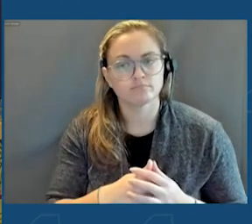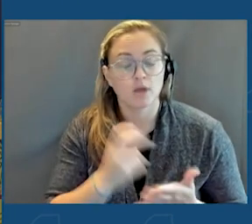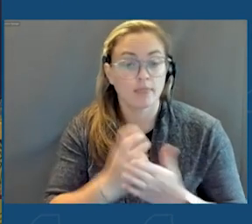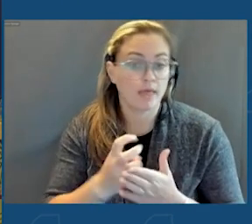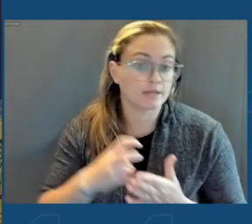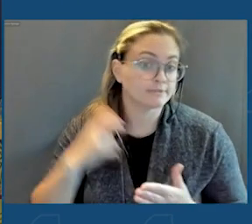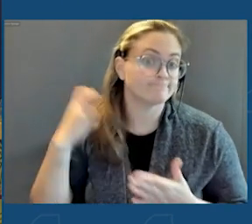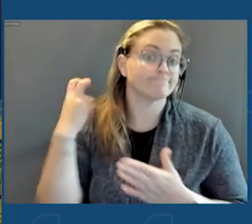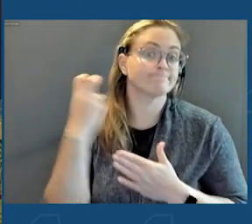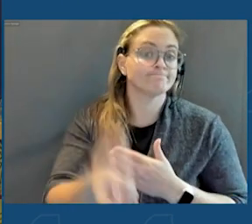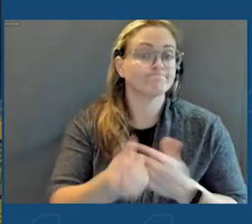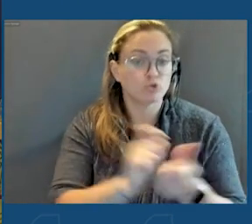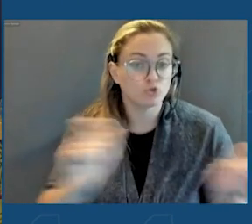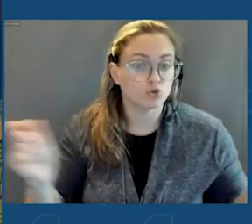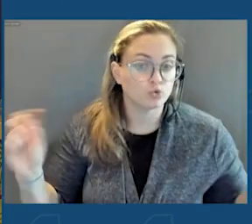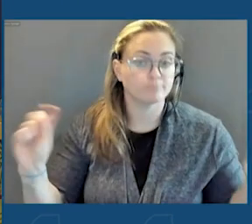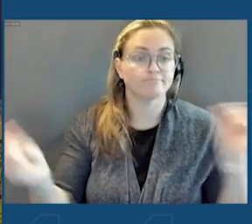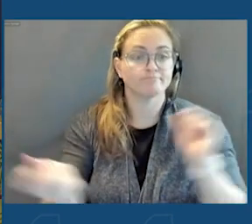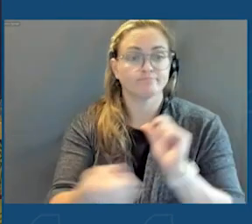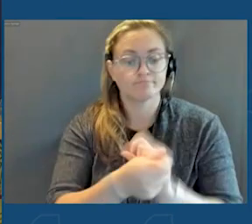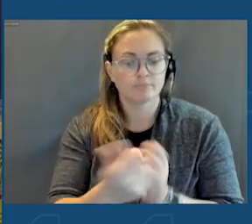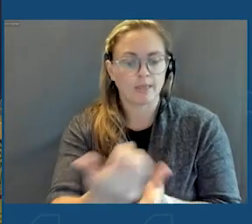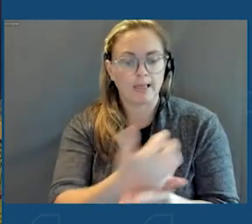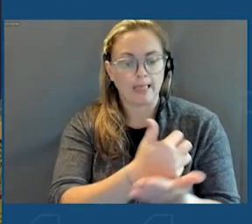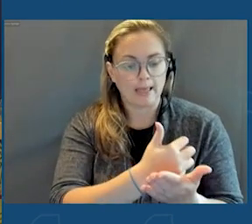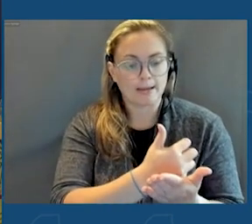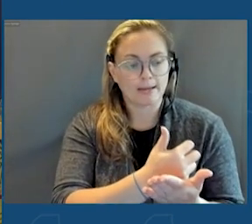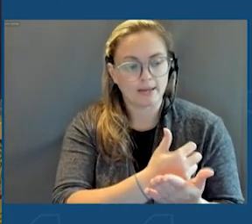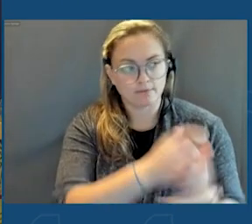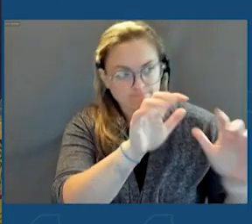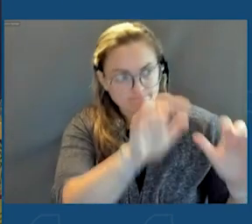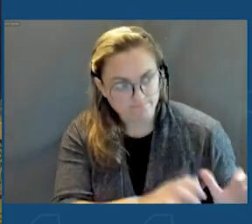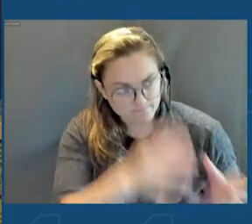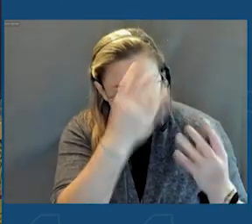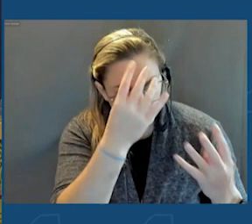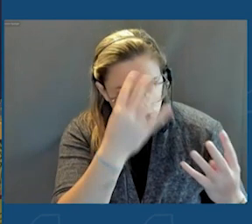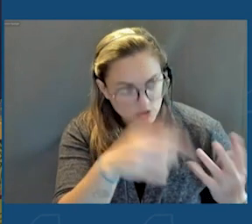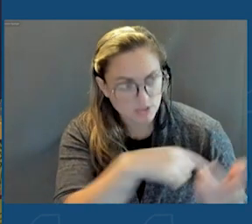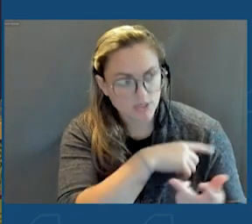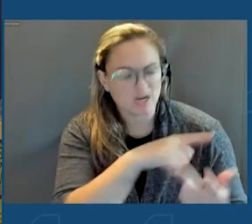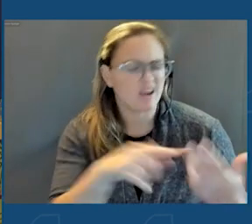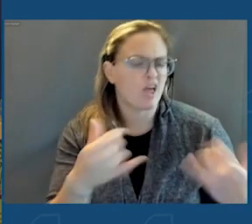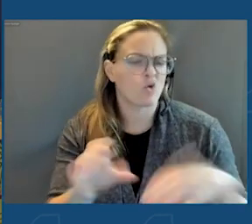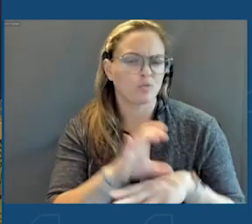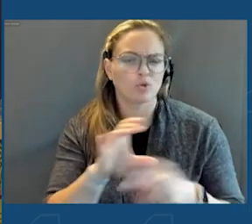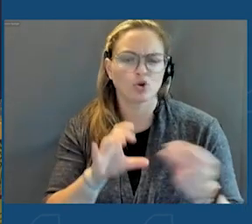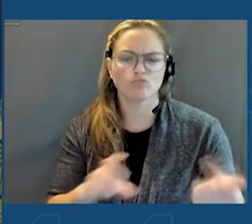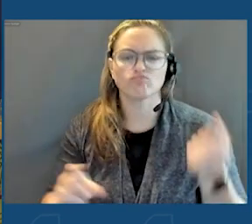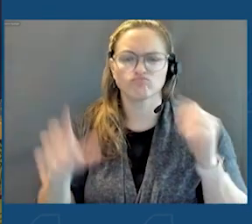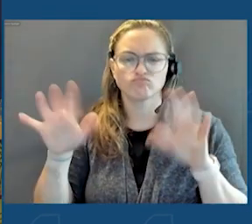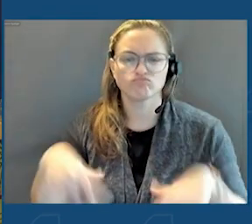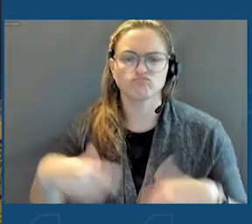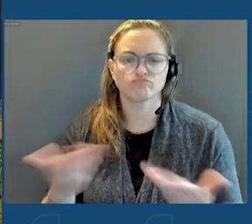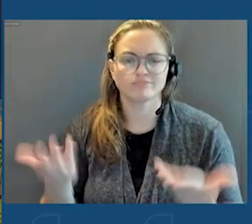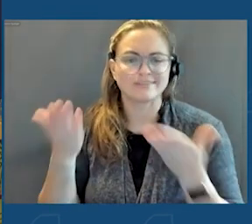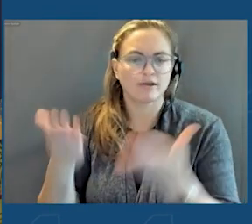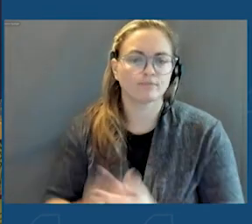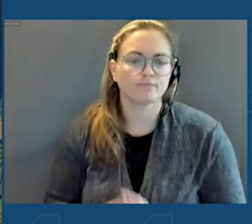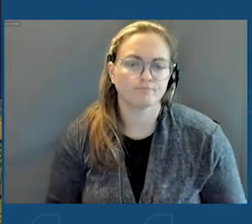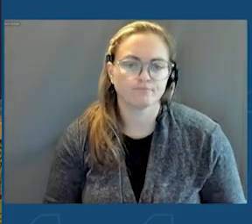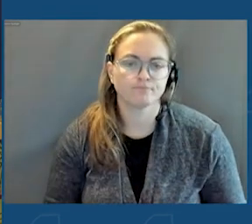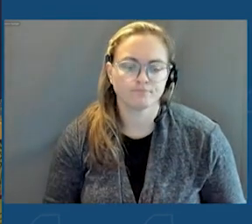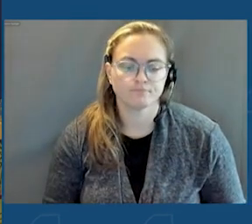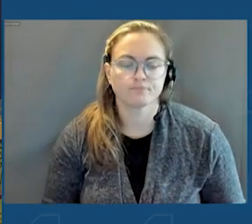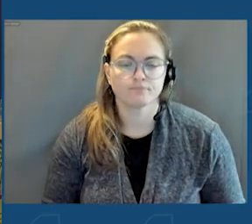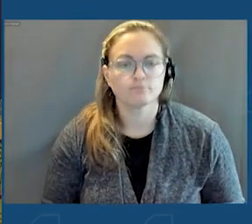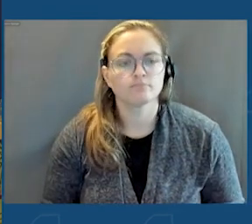used to be. It used to be us collecting it and data entering it. Now it's just a computer switch and the data's there. That information's coming